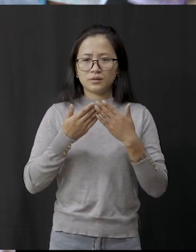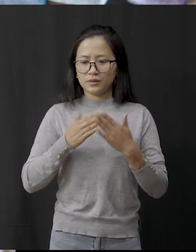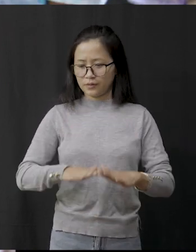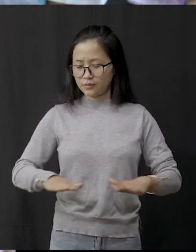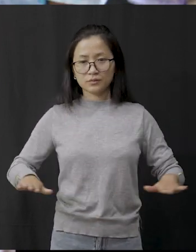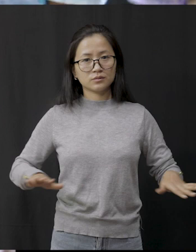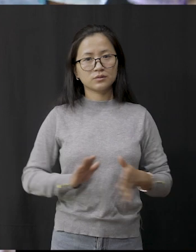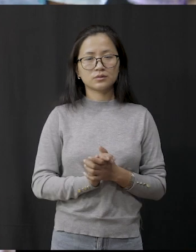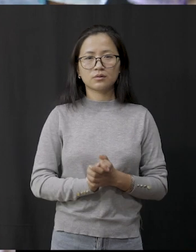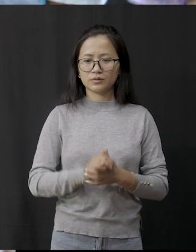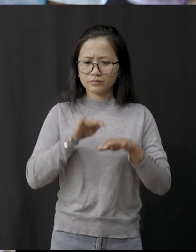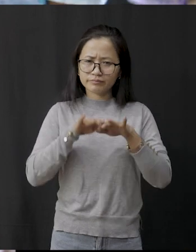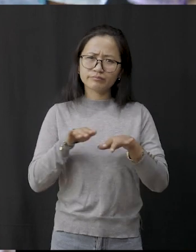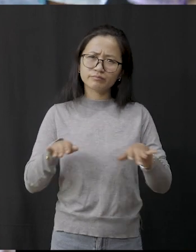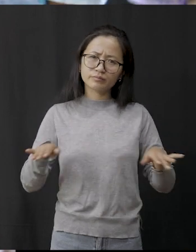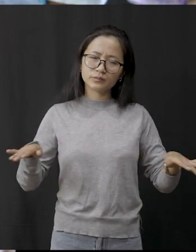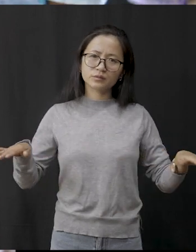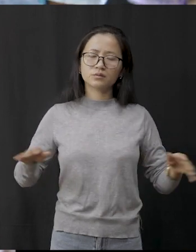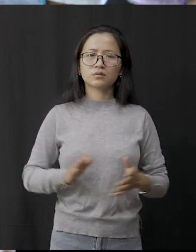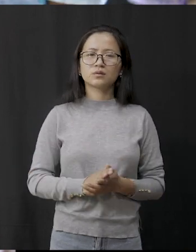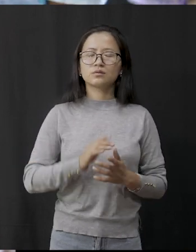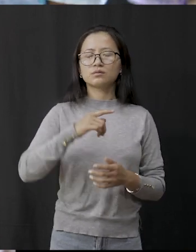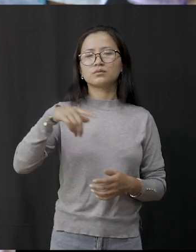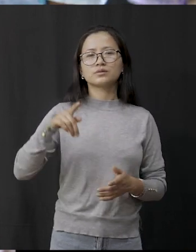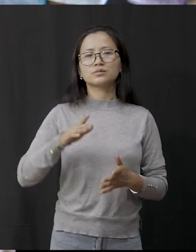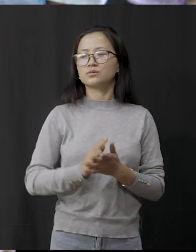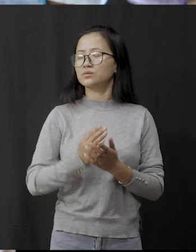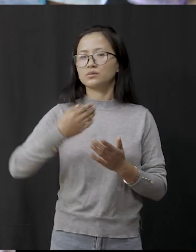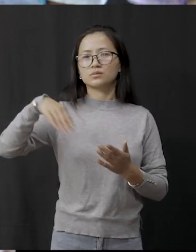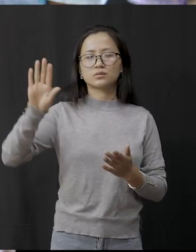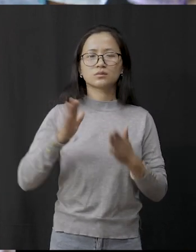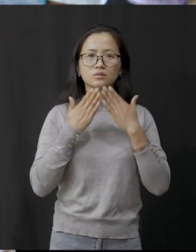every children, they have this right to go to school.